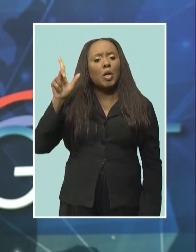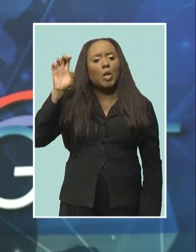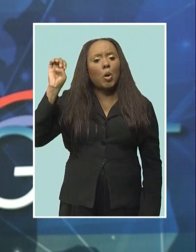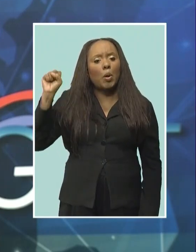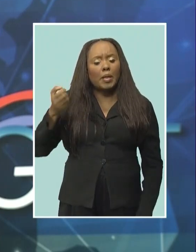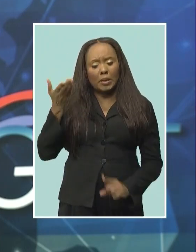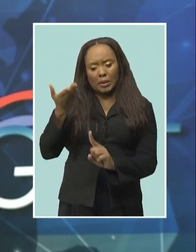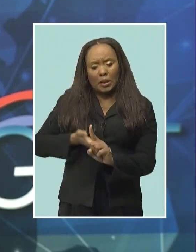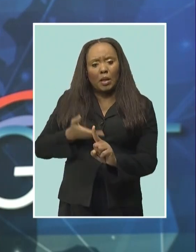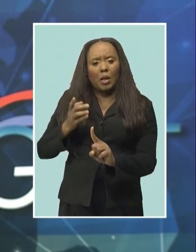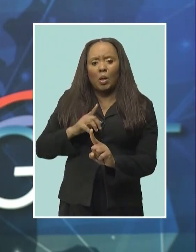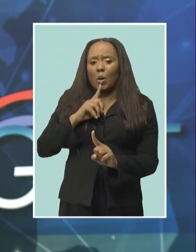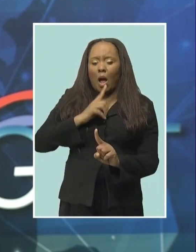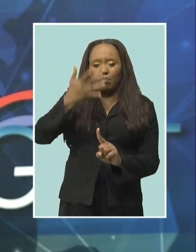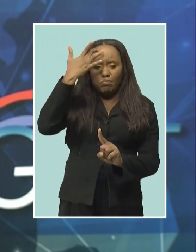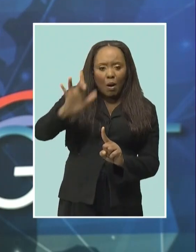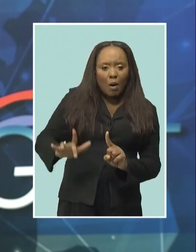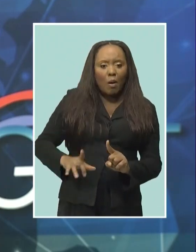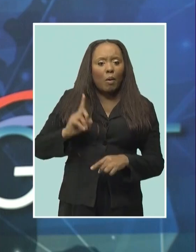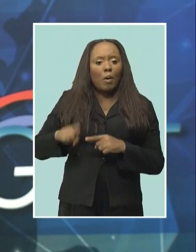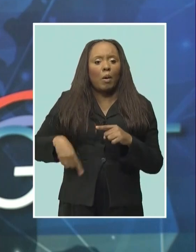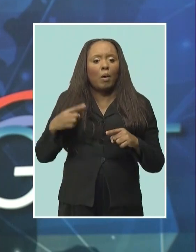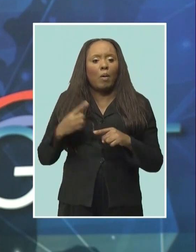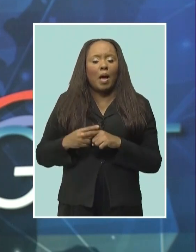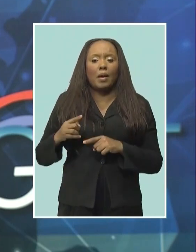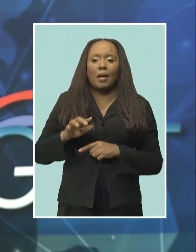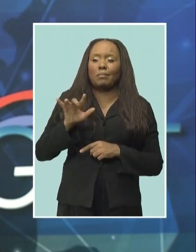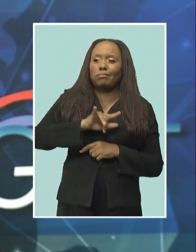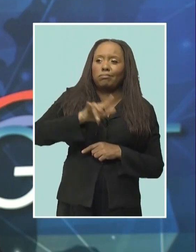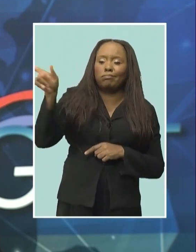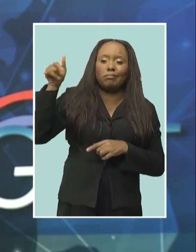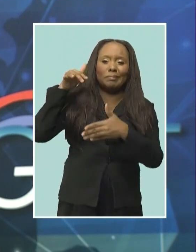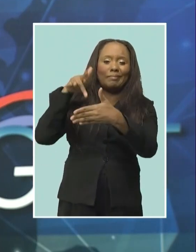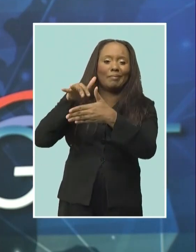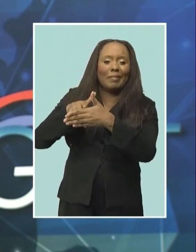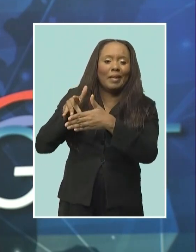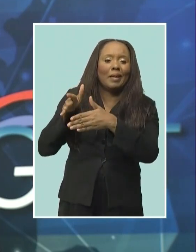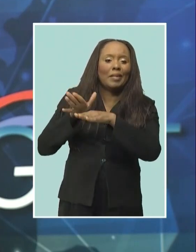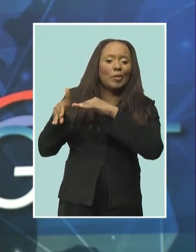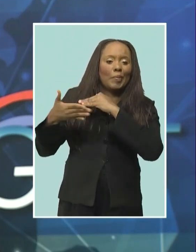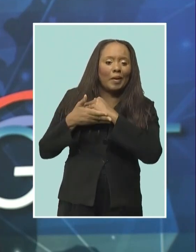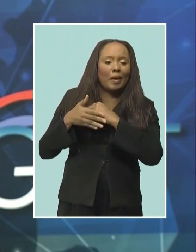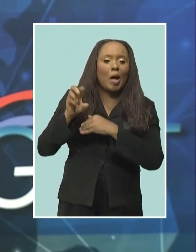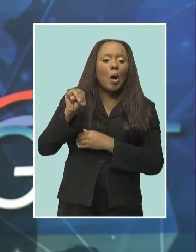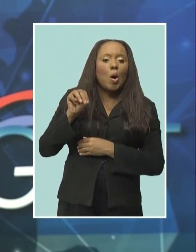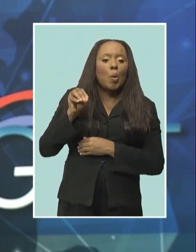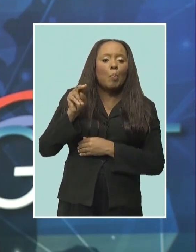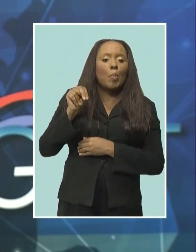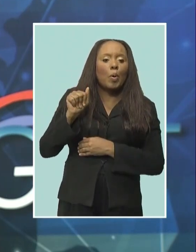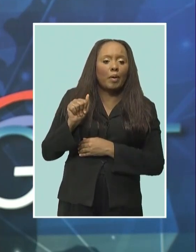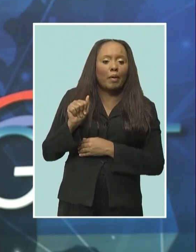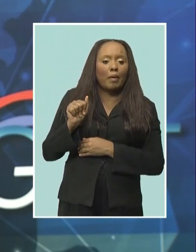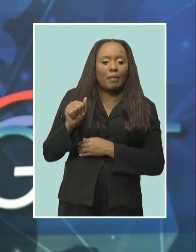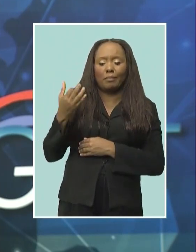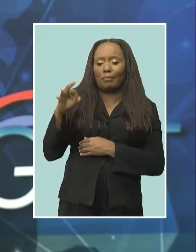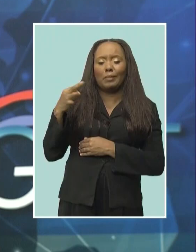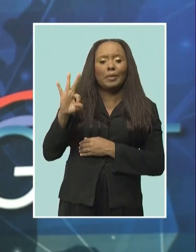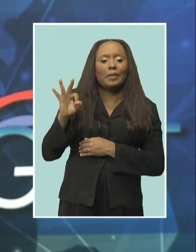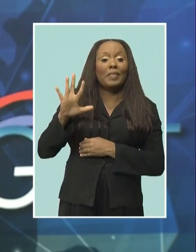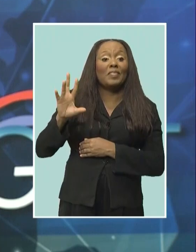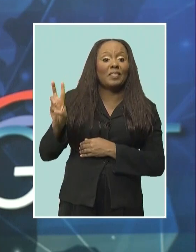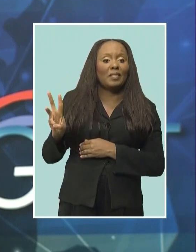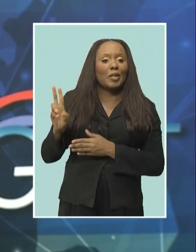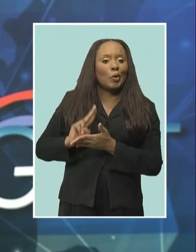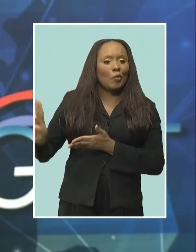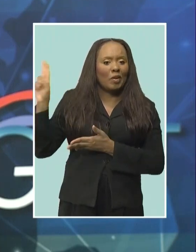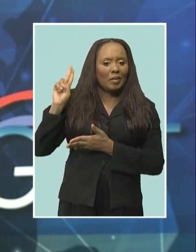and leader from the moment he set foot on the Mona campus of the UWI in 1956. He hailed him as a man that put the national